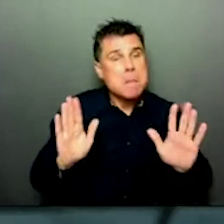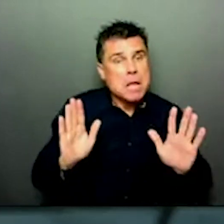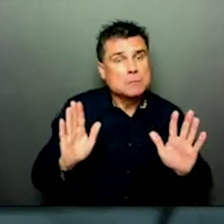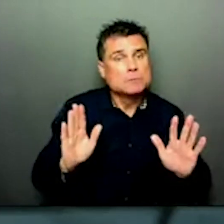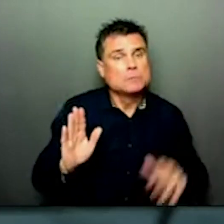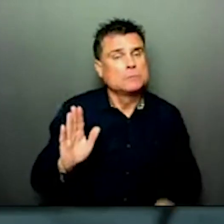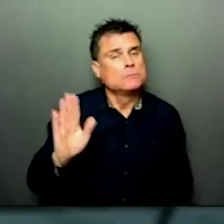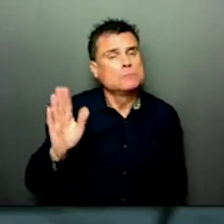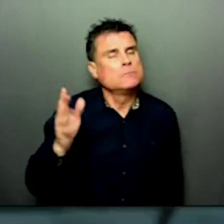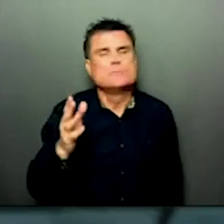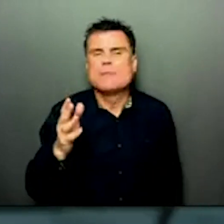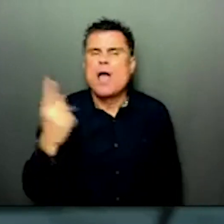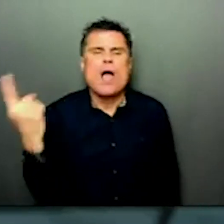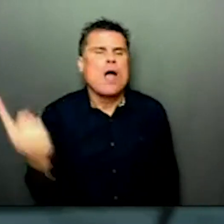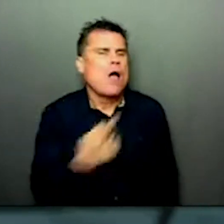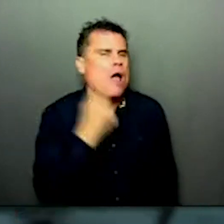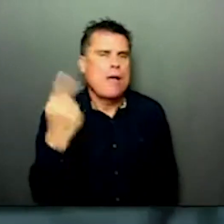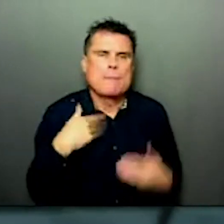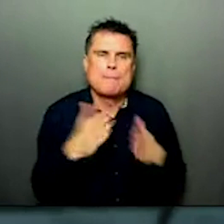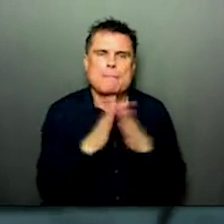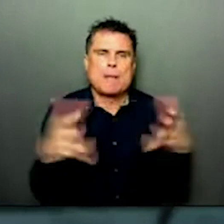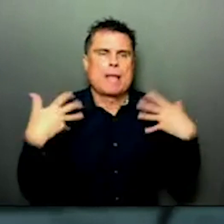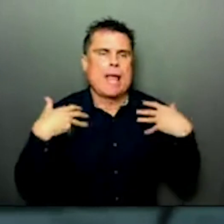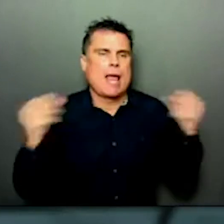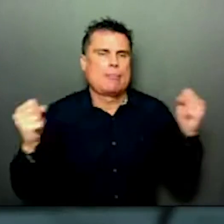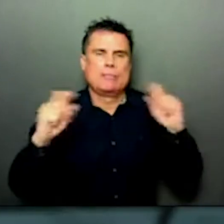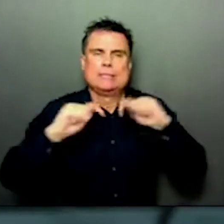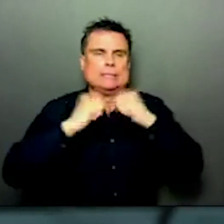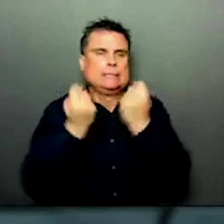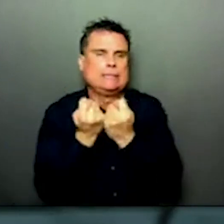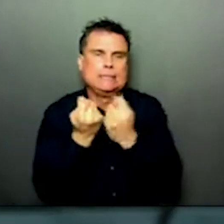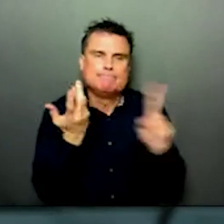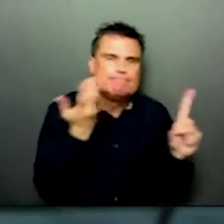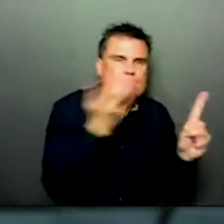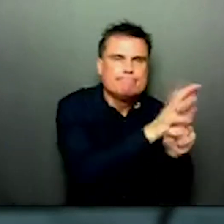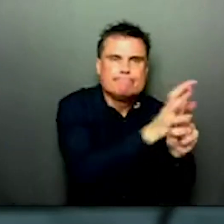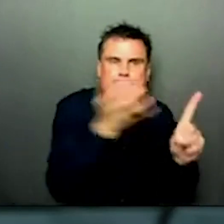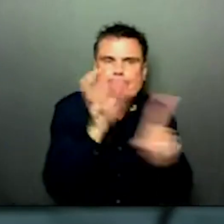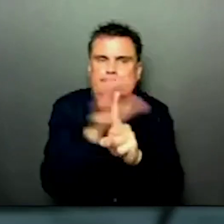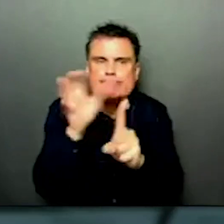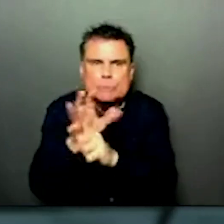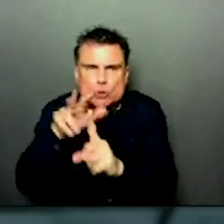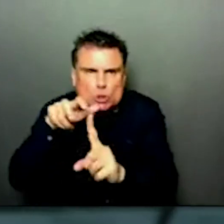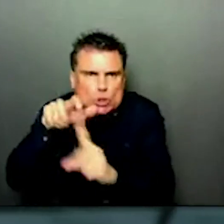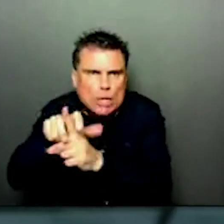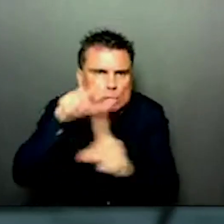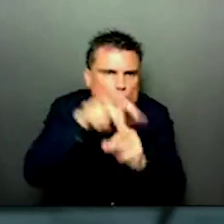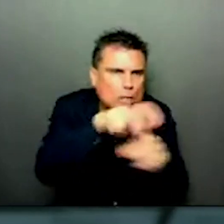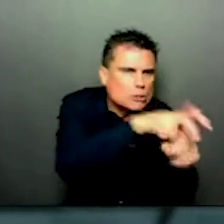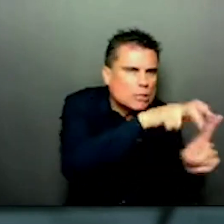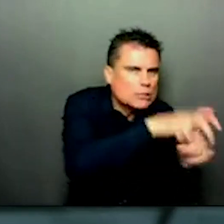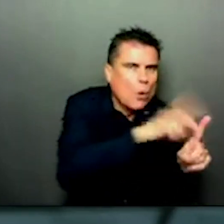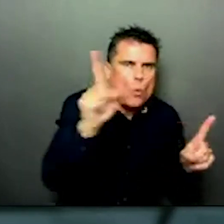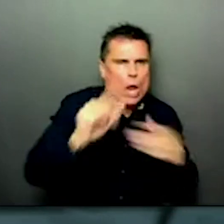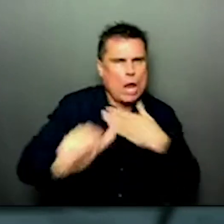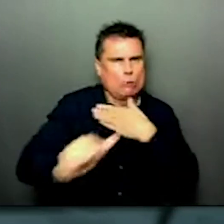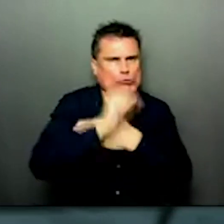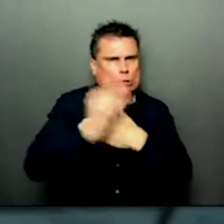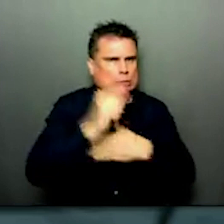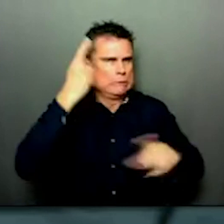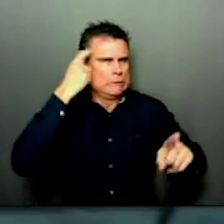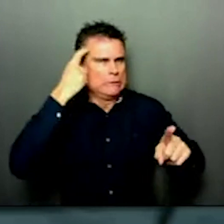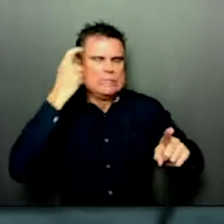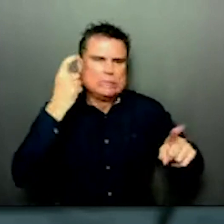working in each of the health authorities in those high-risk areas, in Prince George as well, and in the